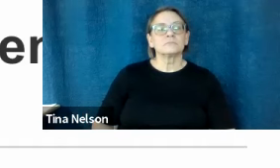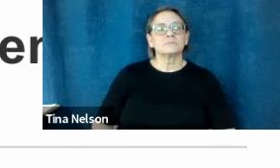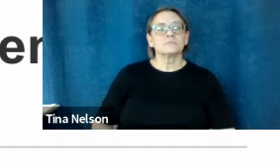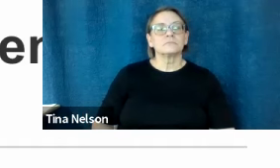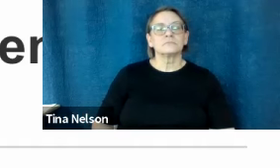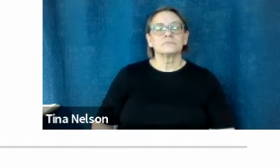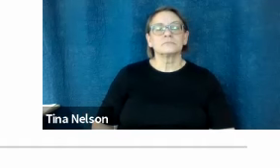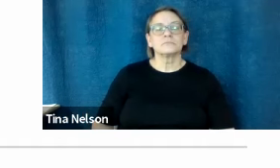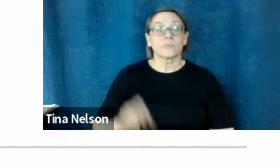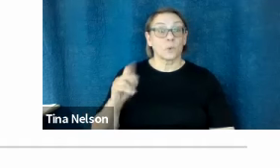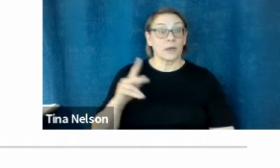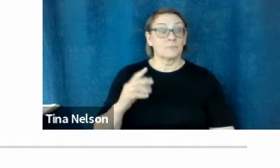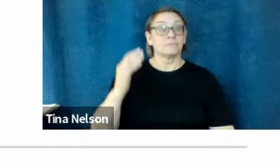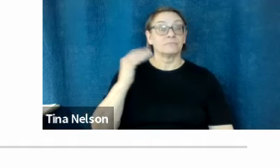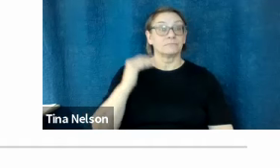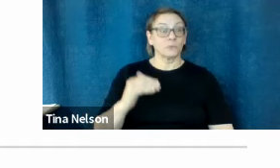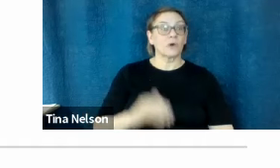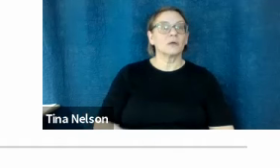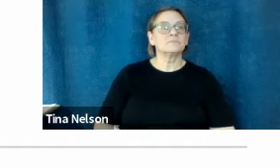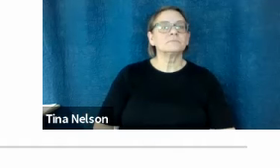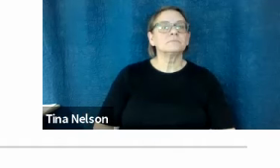Okay. Moving on.